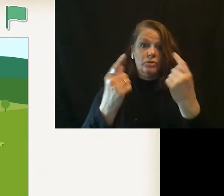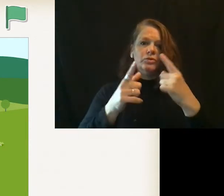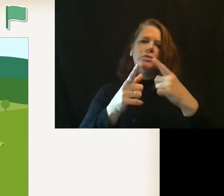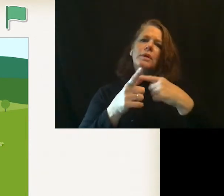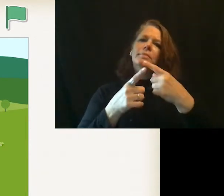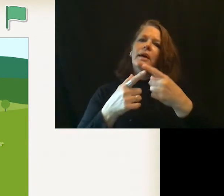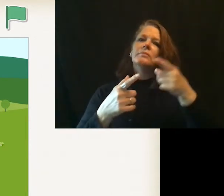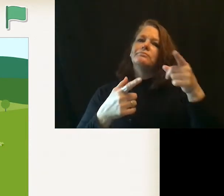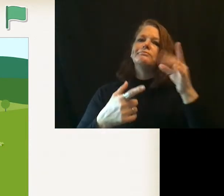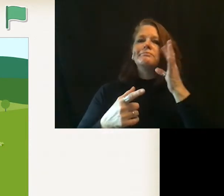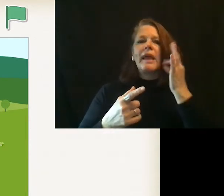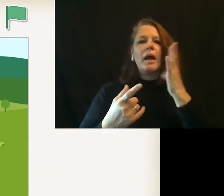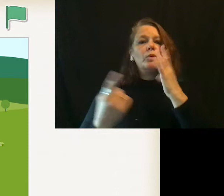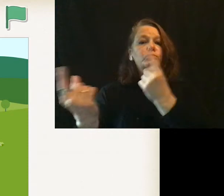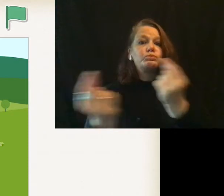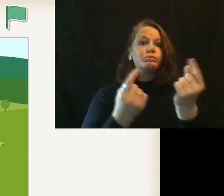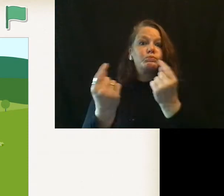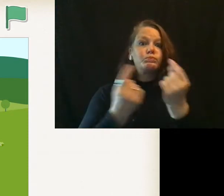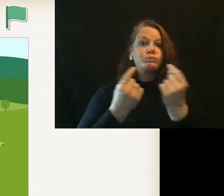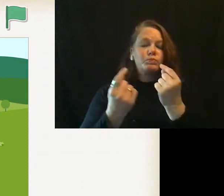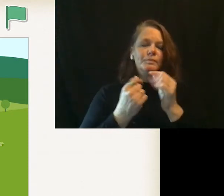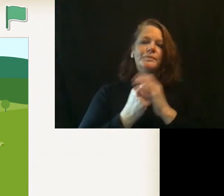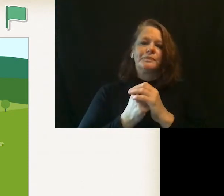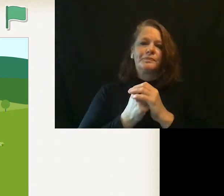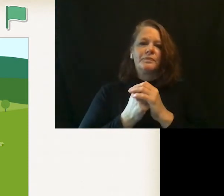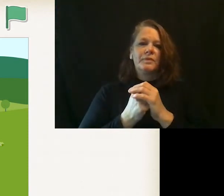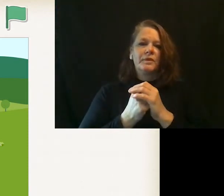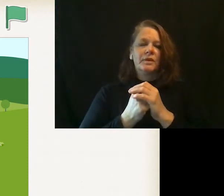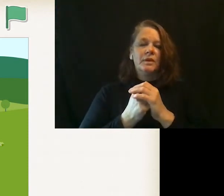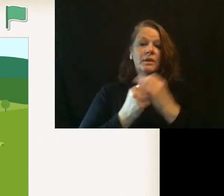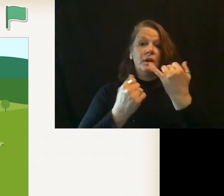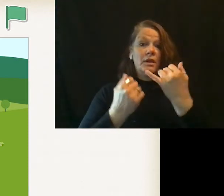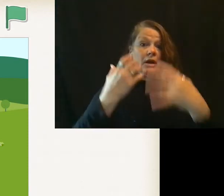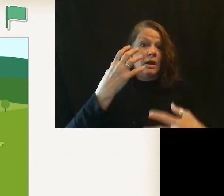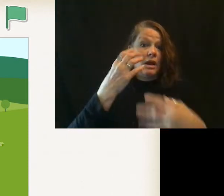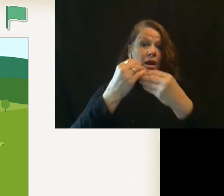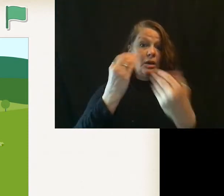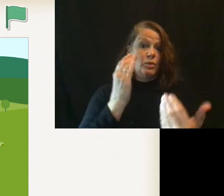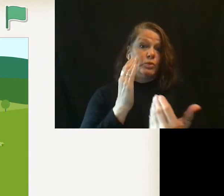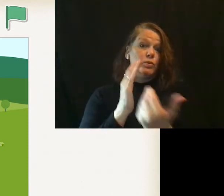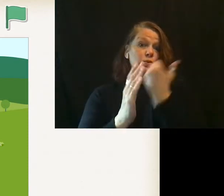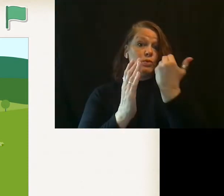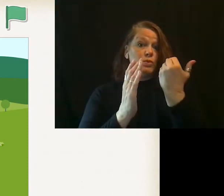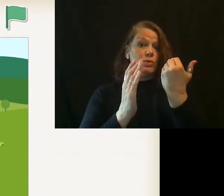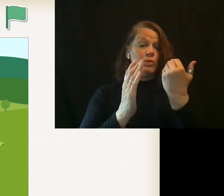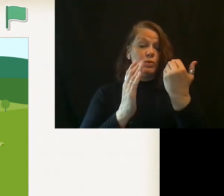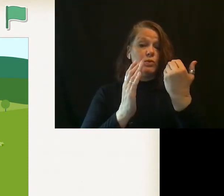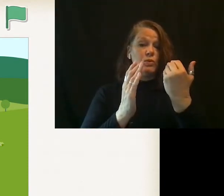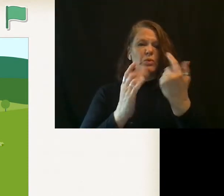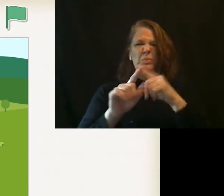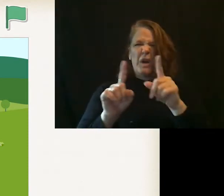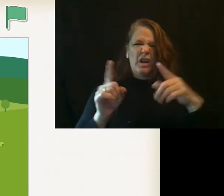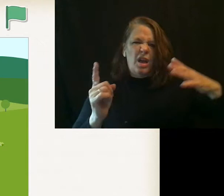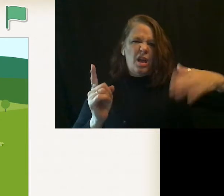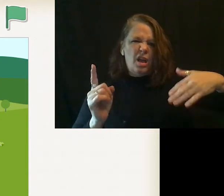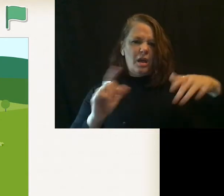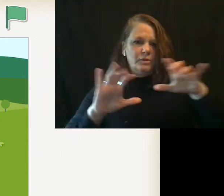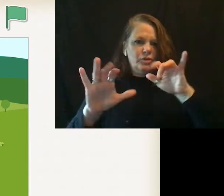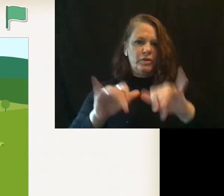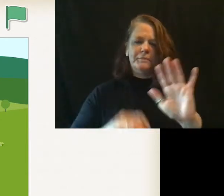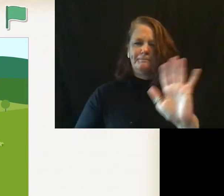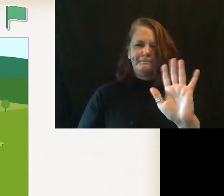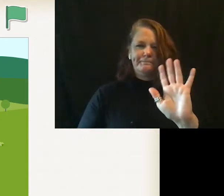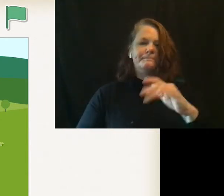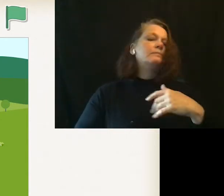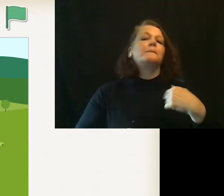they'll execute those commands. So we can add in new sprites by clicking this piece of paper here. But I'm not going to do